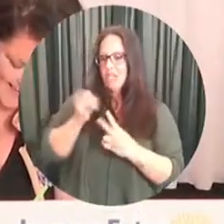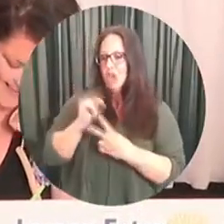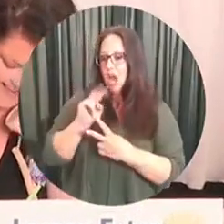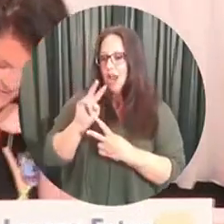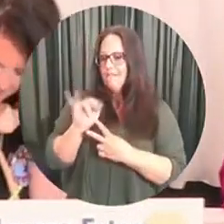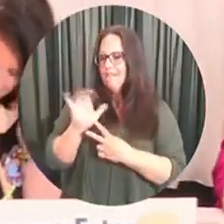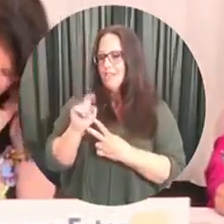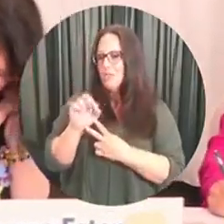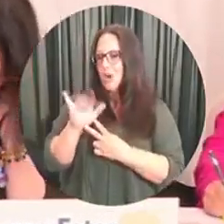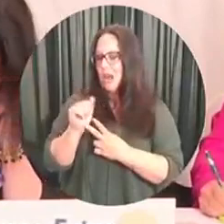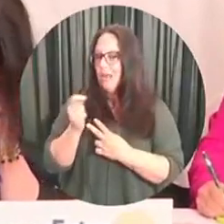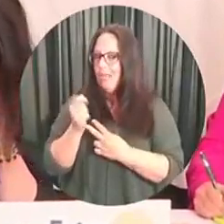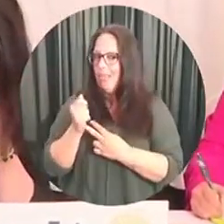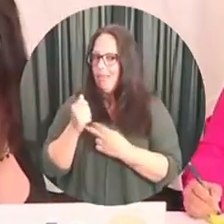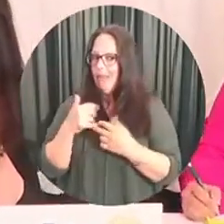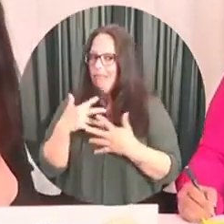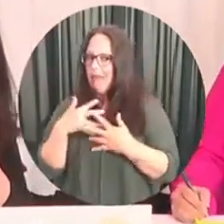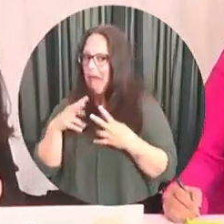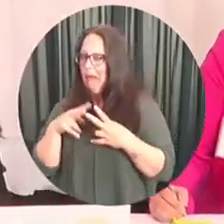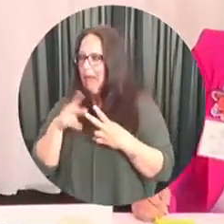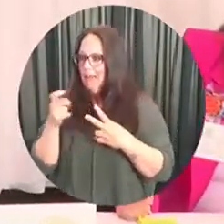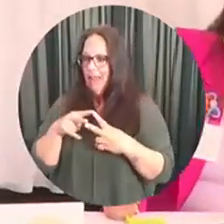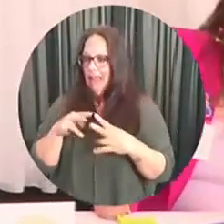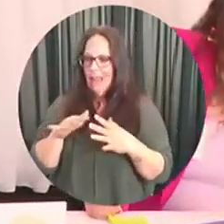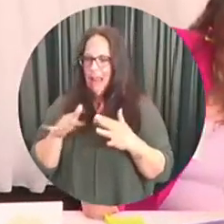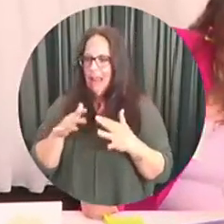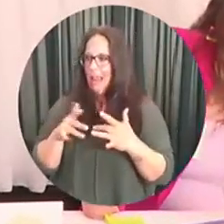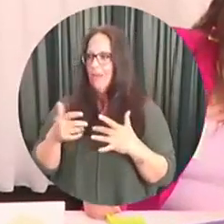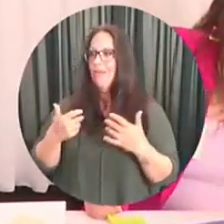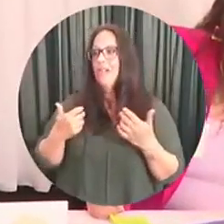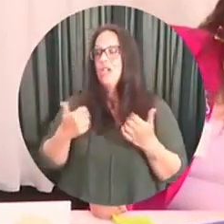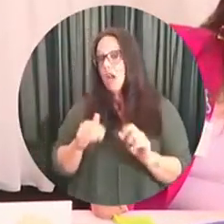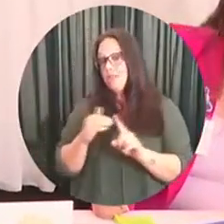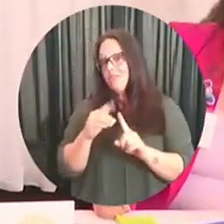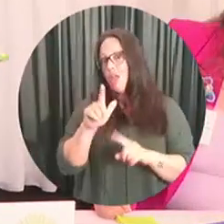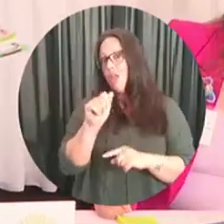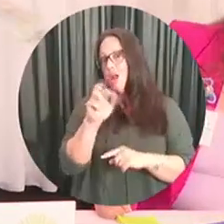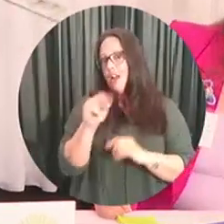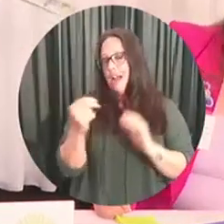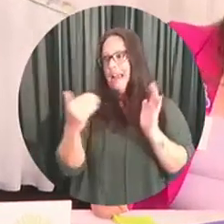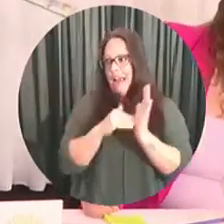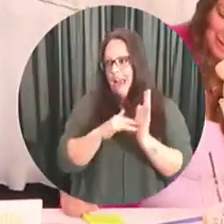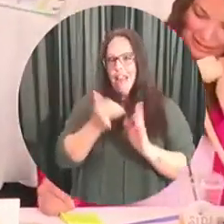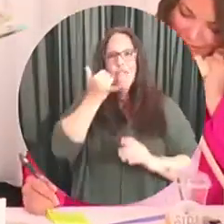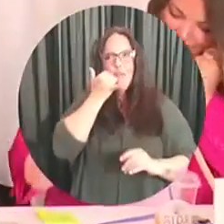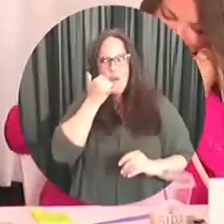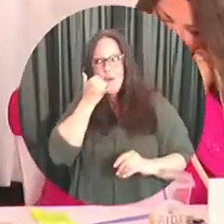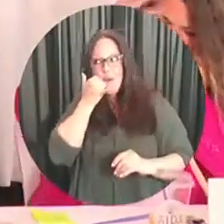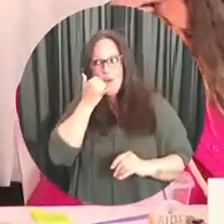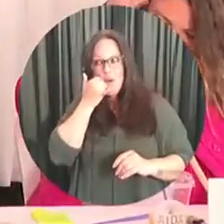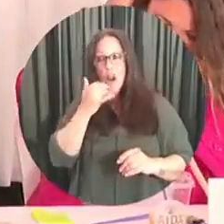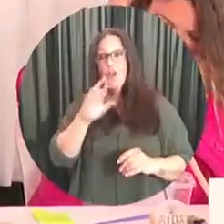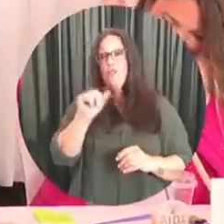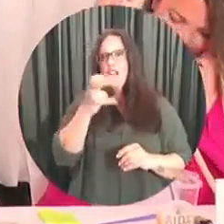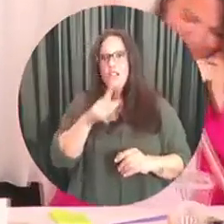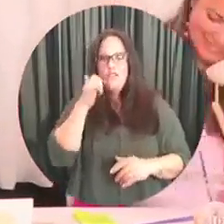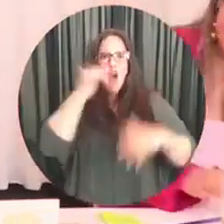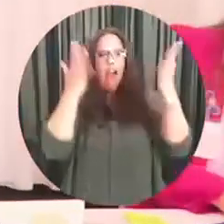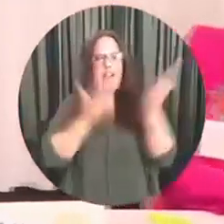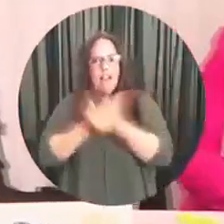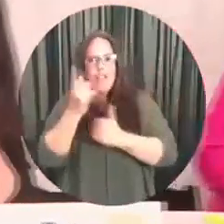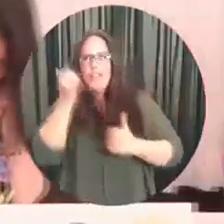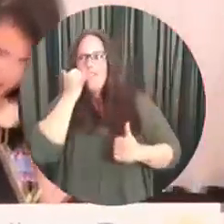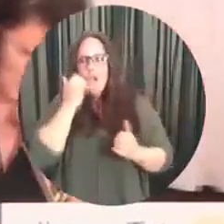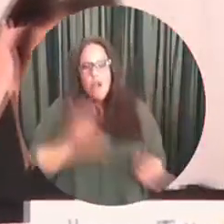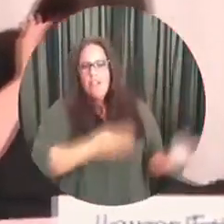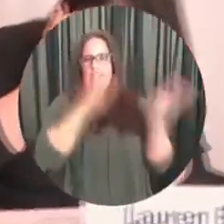Thank you. I appreciate that. We've been trying to get Lauren all day. She's on the phone again. That's a good thing. Rachel's on the phone. Now, everyone's on the phone. So, John, we're coming back to